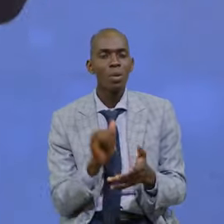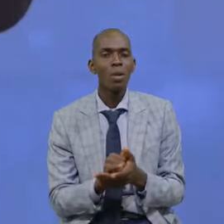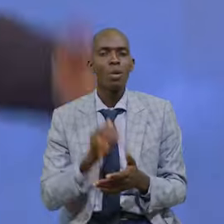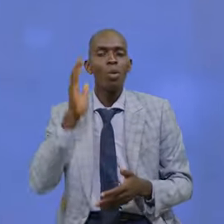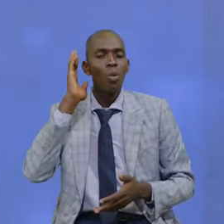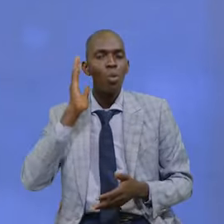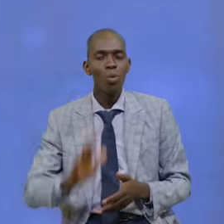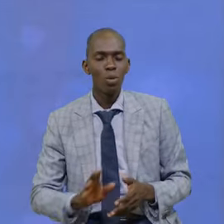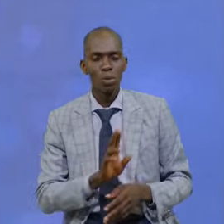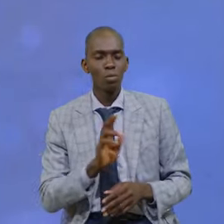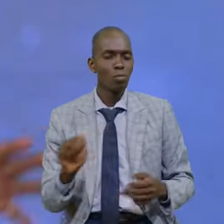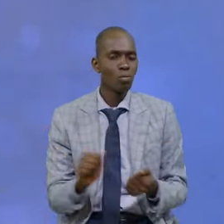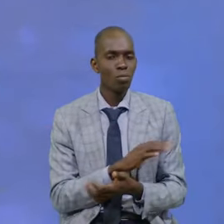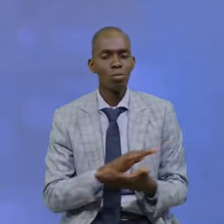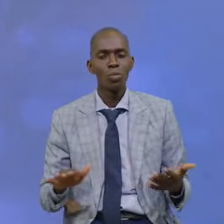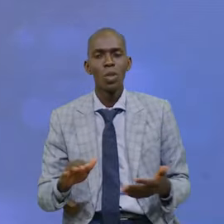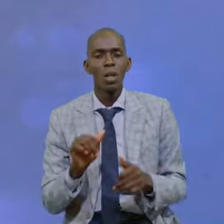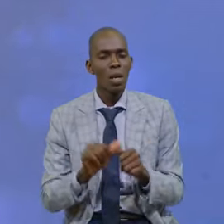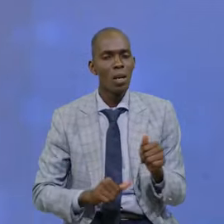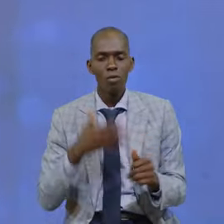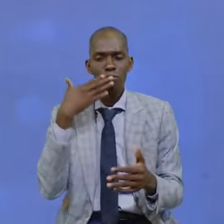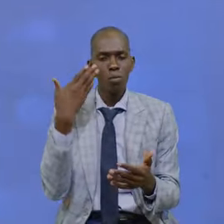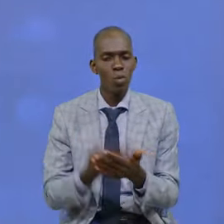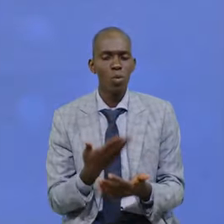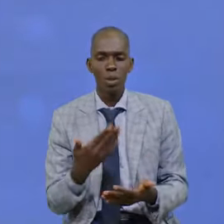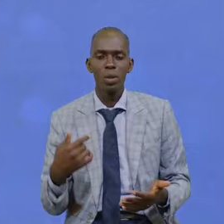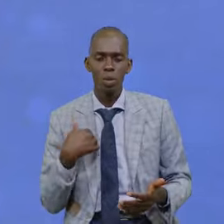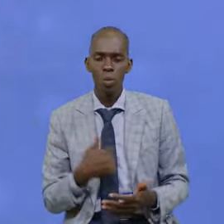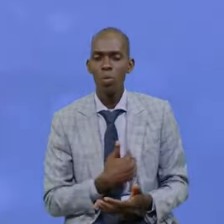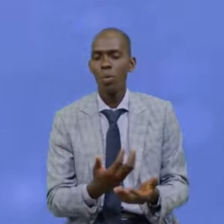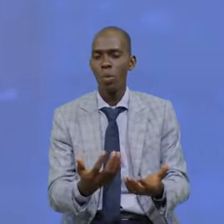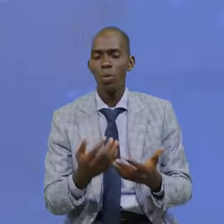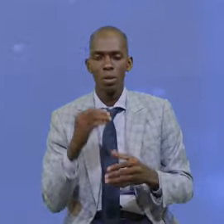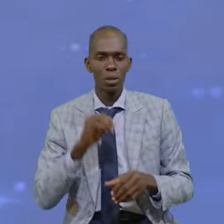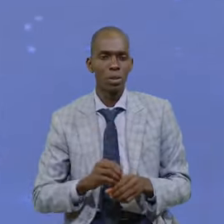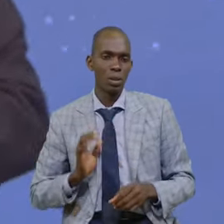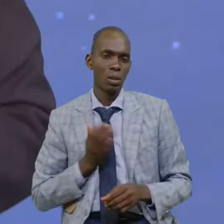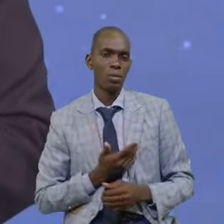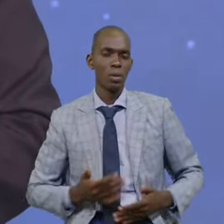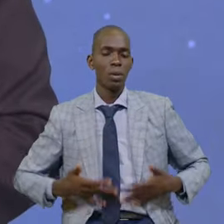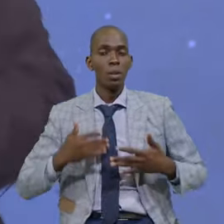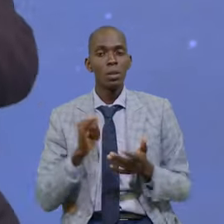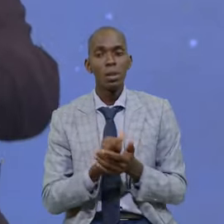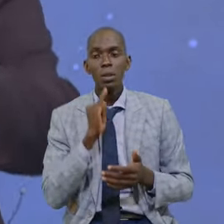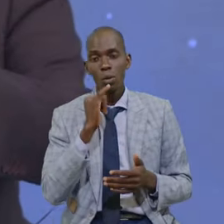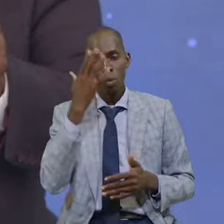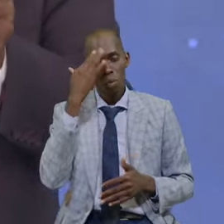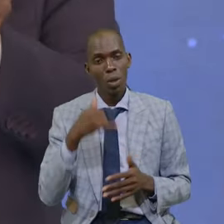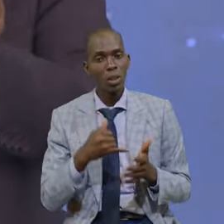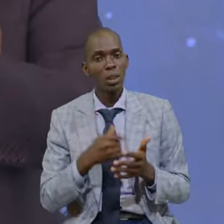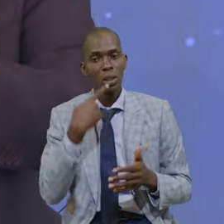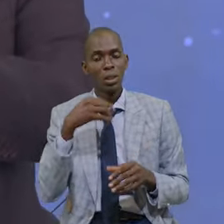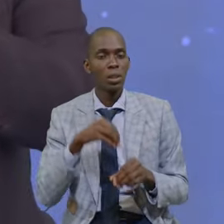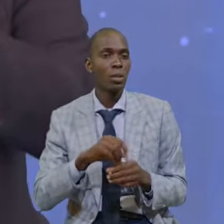get rid of every good thing we wanted in life. That's why it says in verse 3, it says,